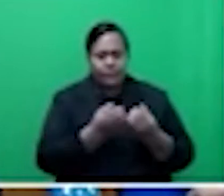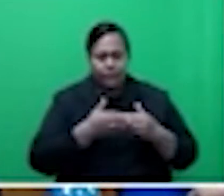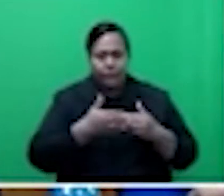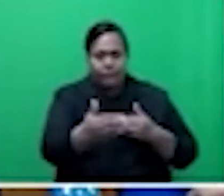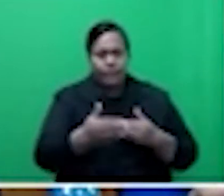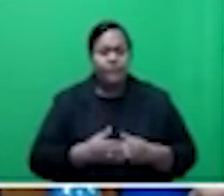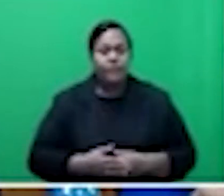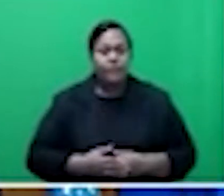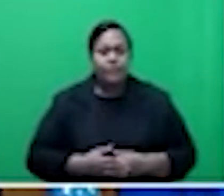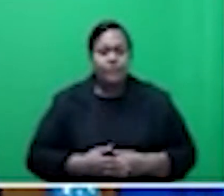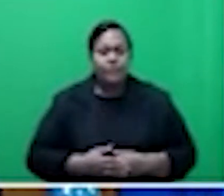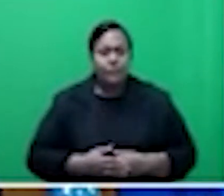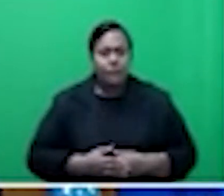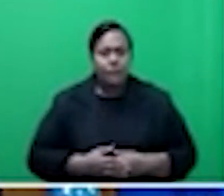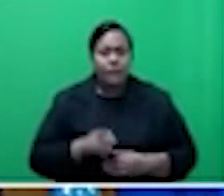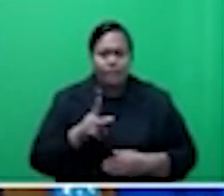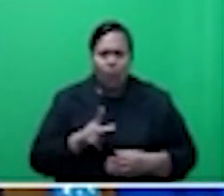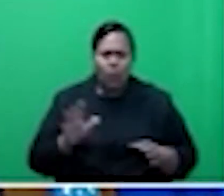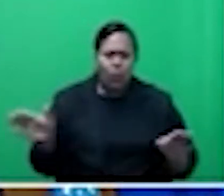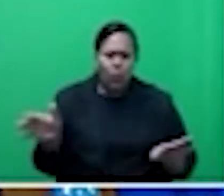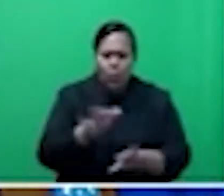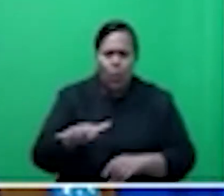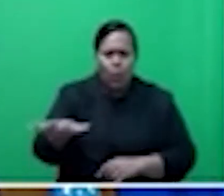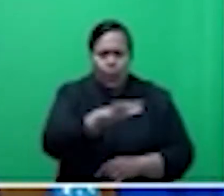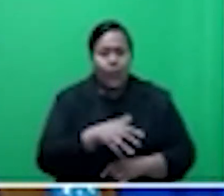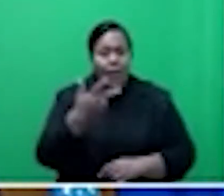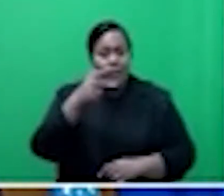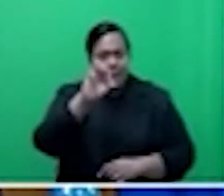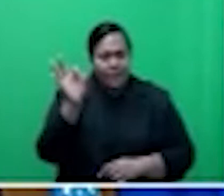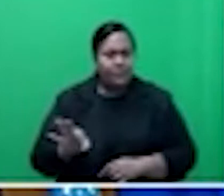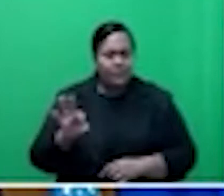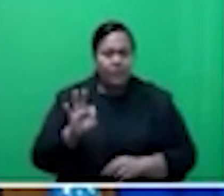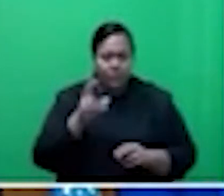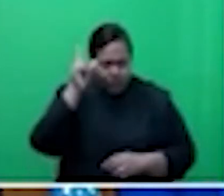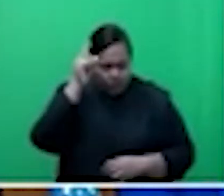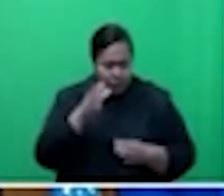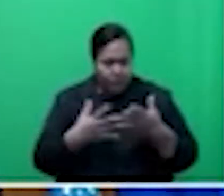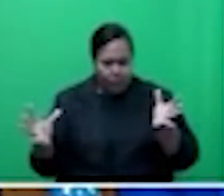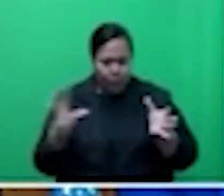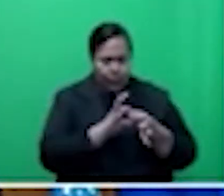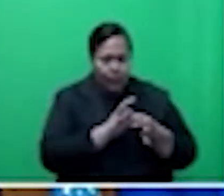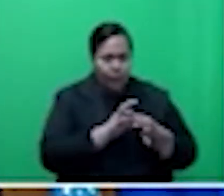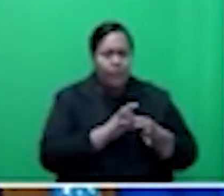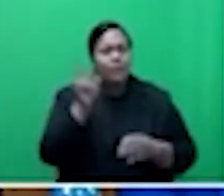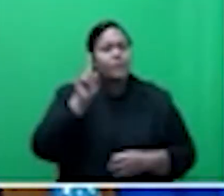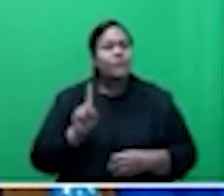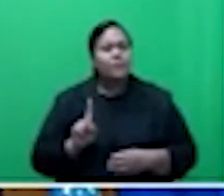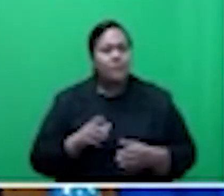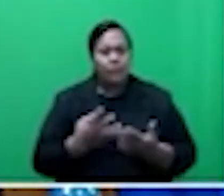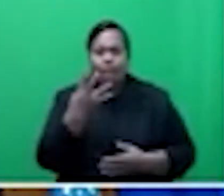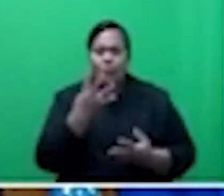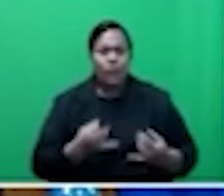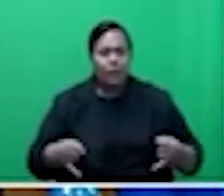Mr. Speaker, in terms of coverage, 80% of Fijians are connected to EFL grid extension programs in the 4 islands